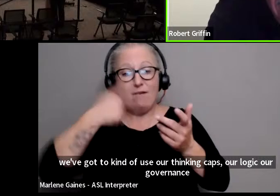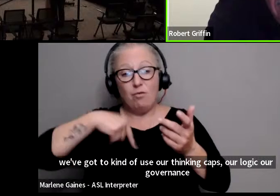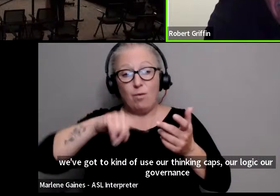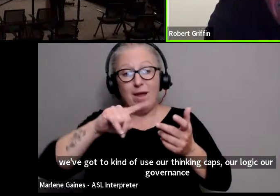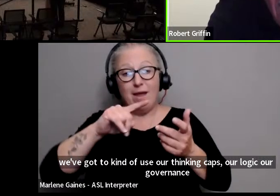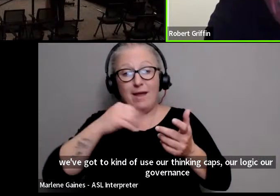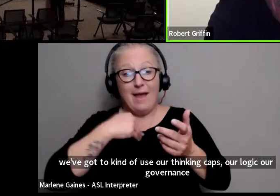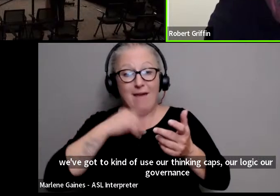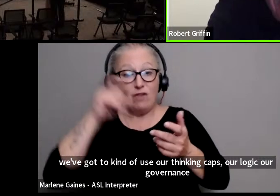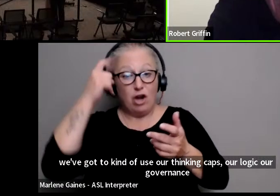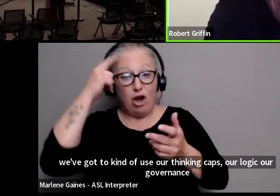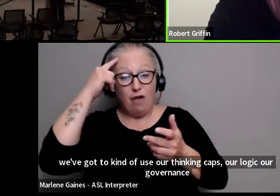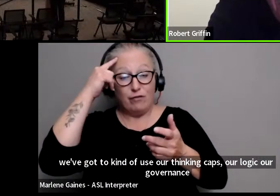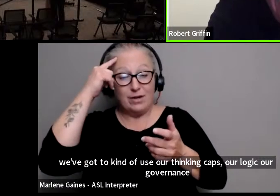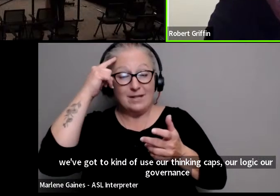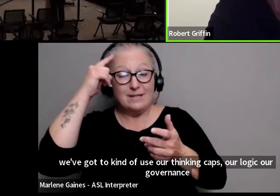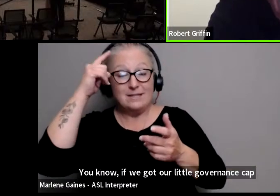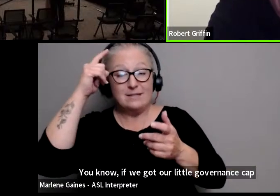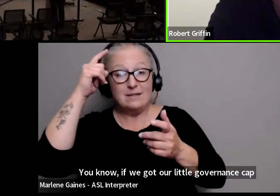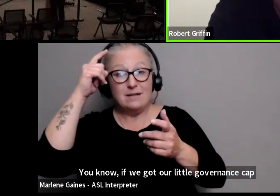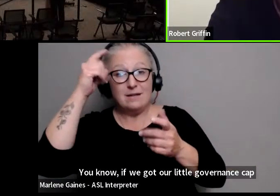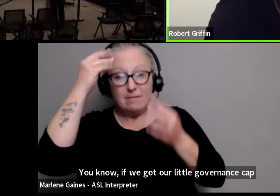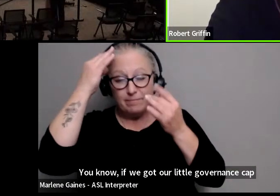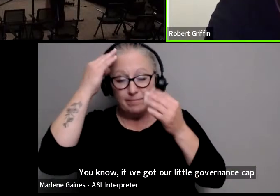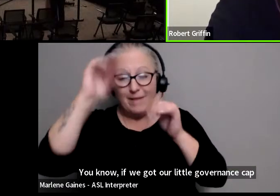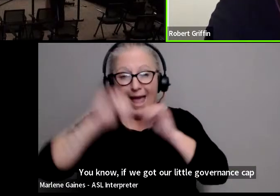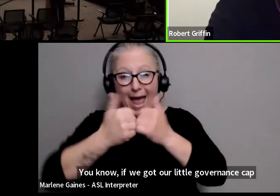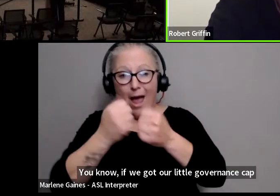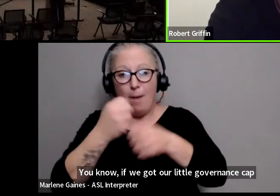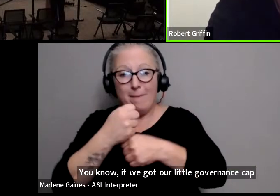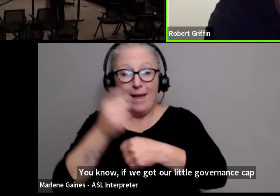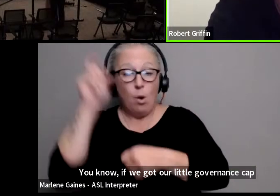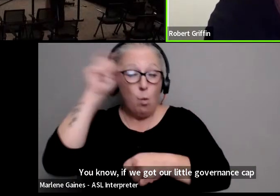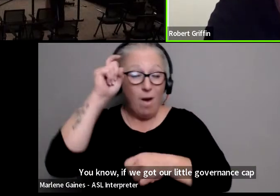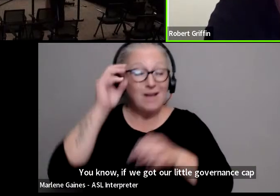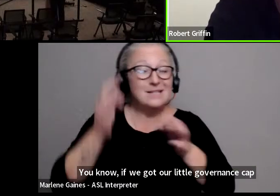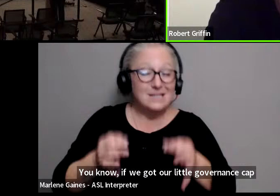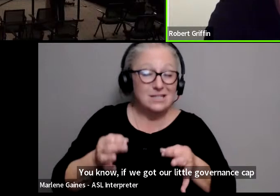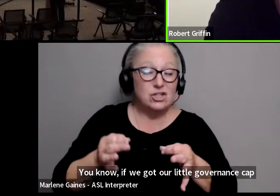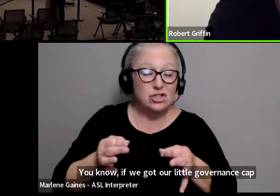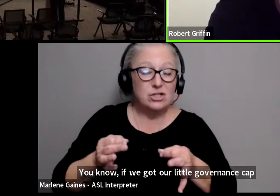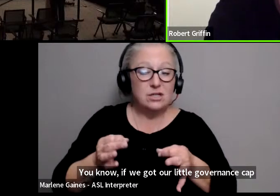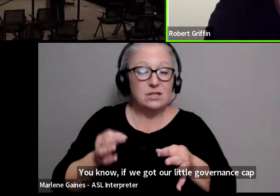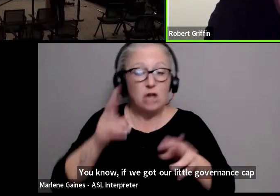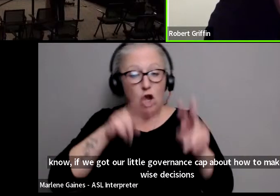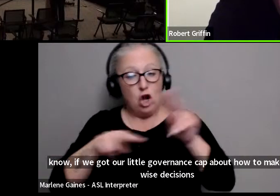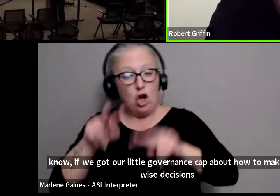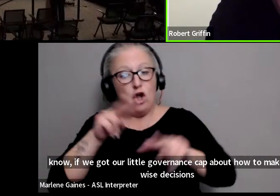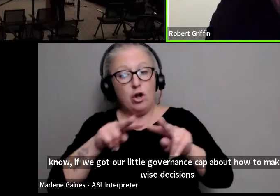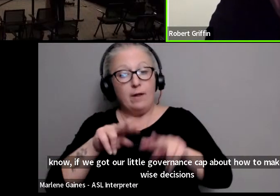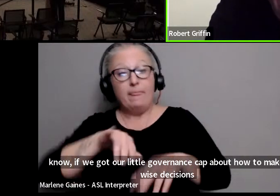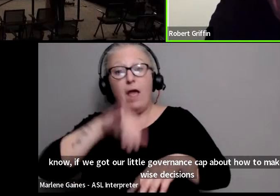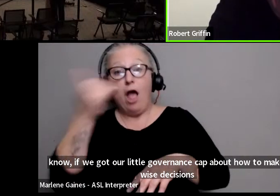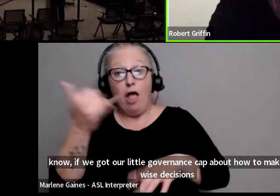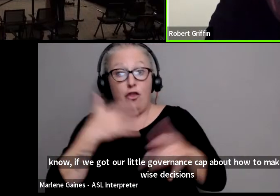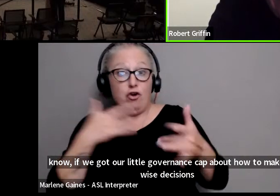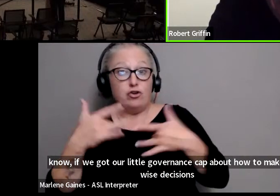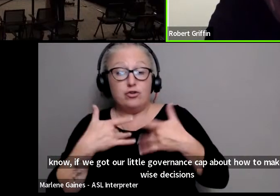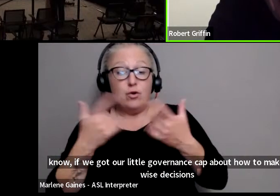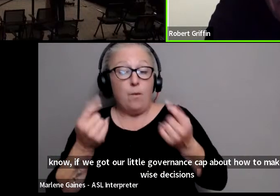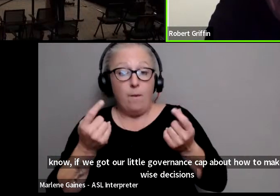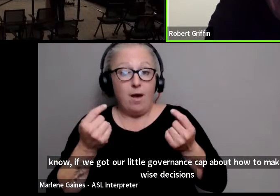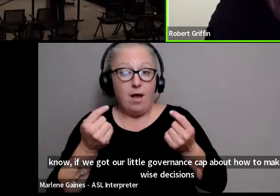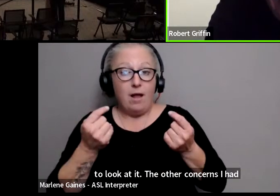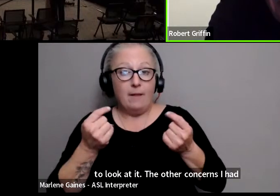little governance cap about how to make wise decisions, to look at it. The other concerns I had was